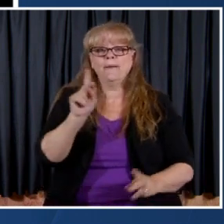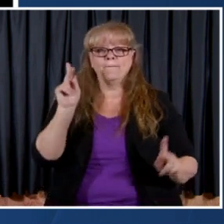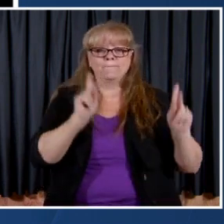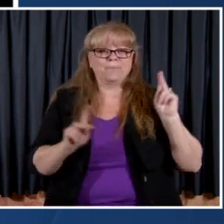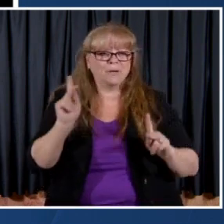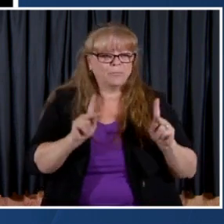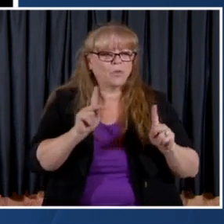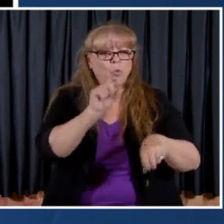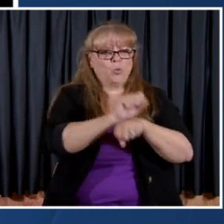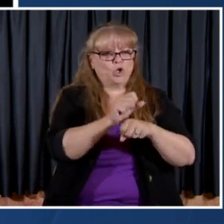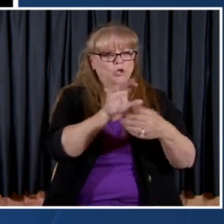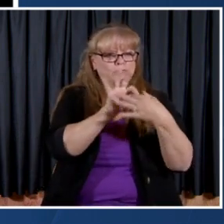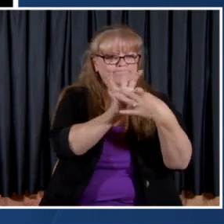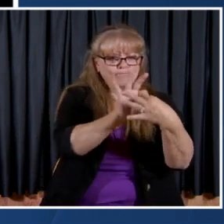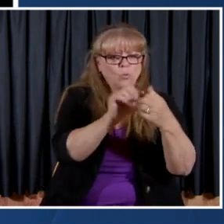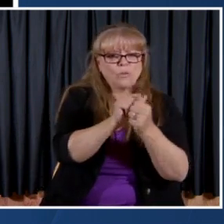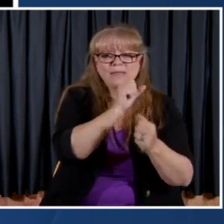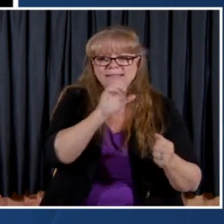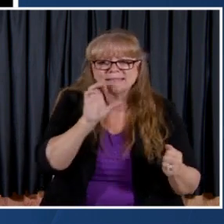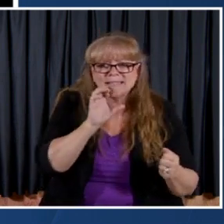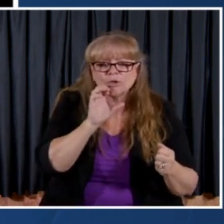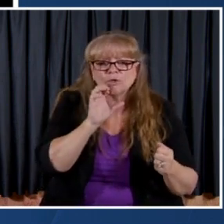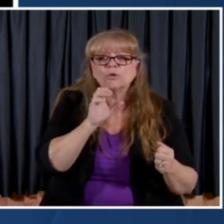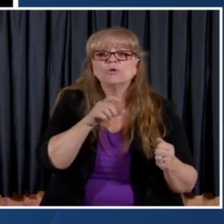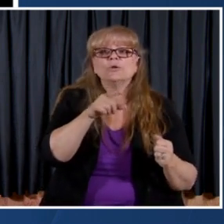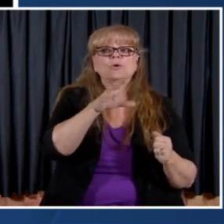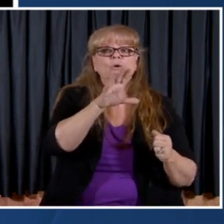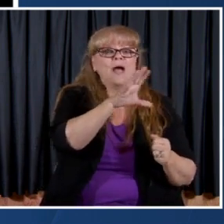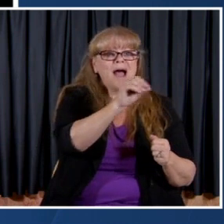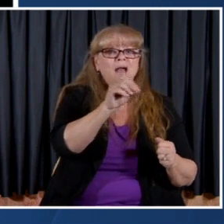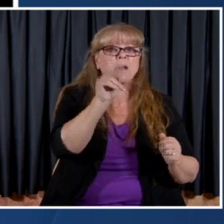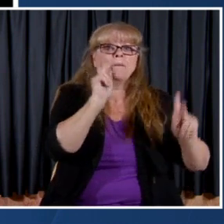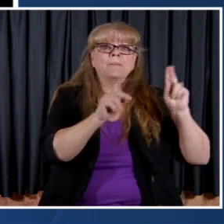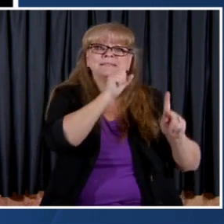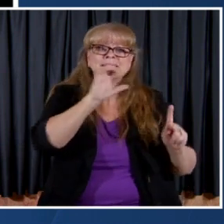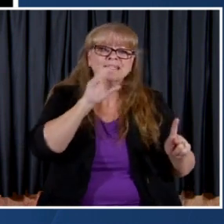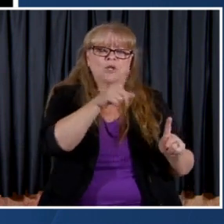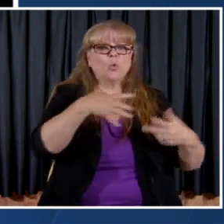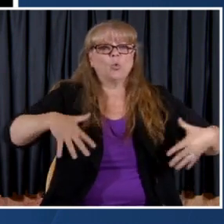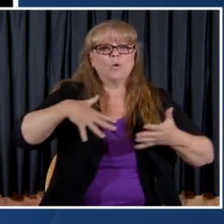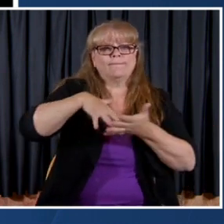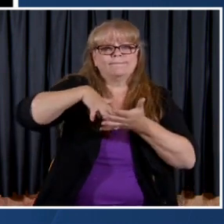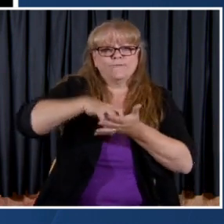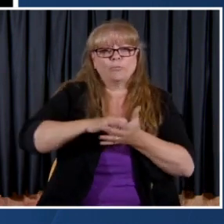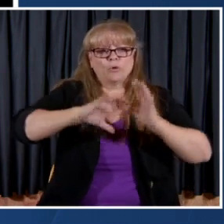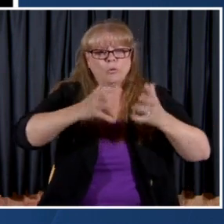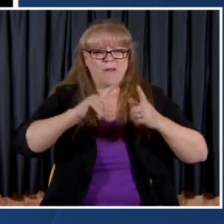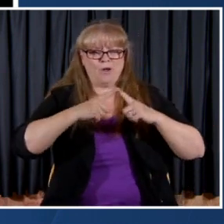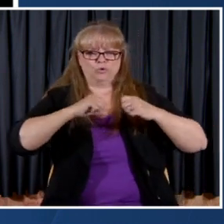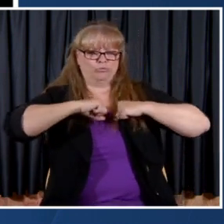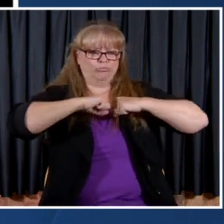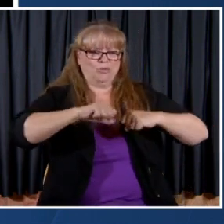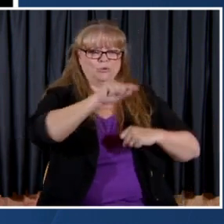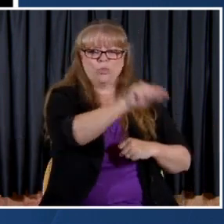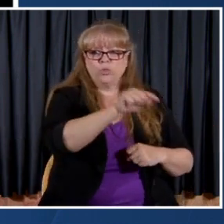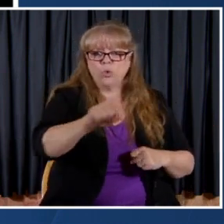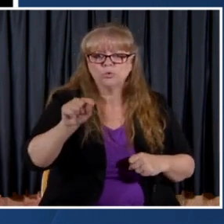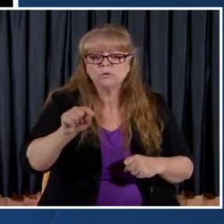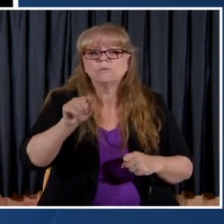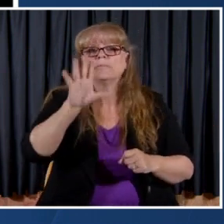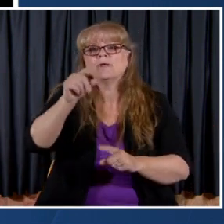to cover for staff that is unable to work because of COVID-19 or themselves might be members of vulnerable populations. And